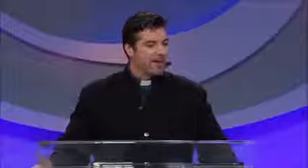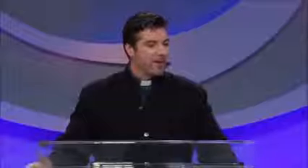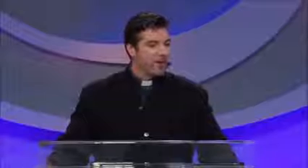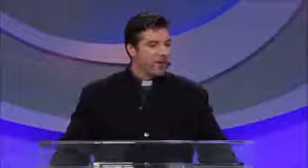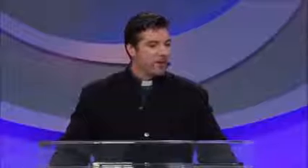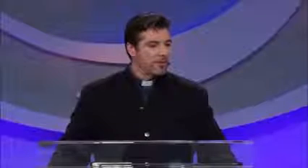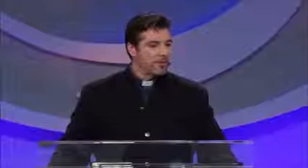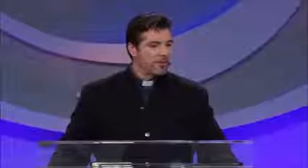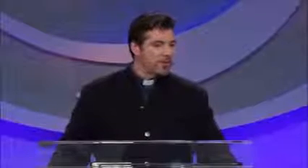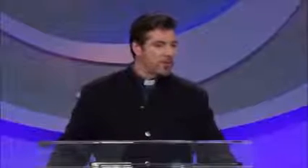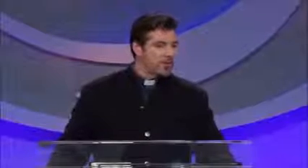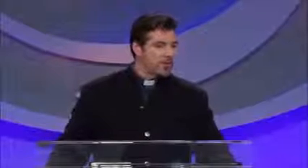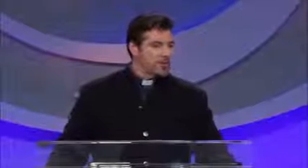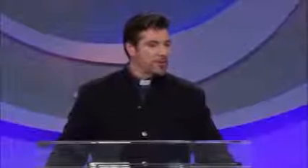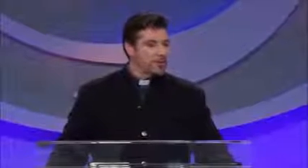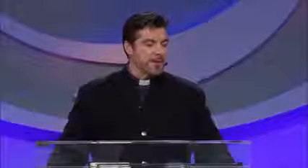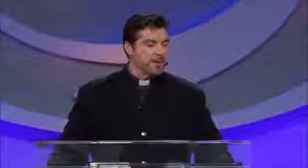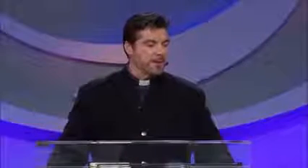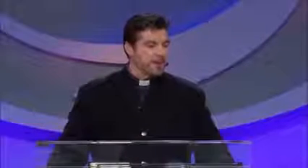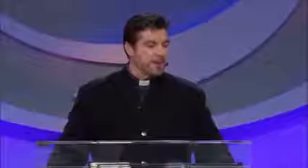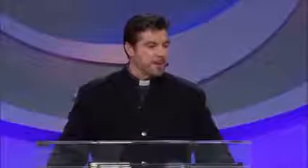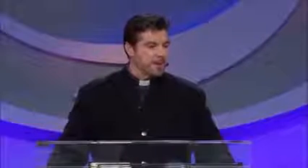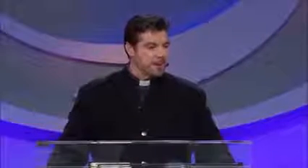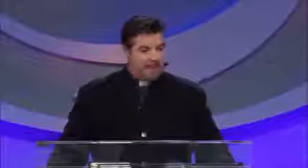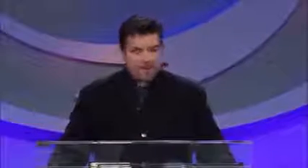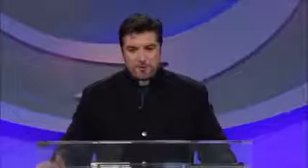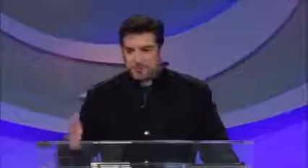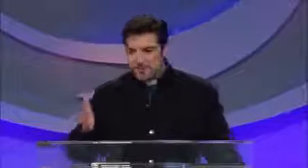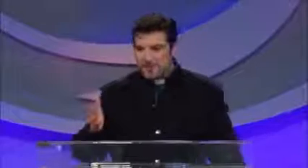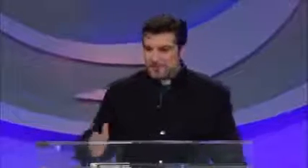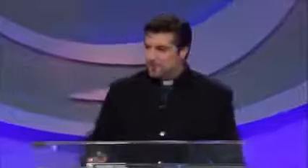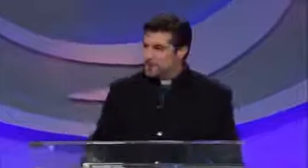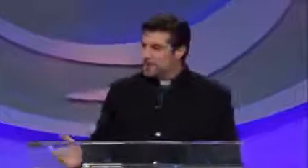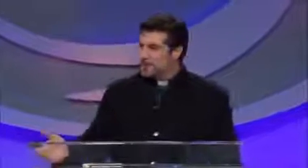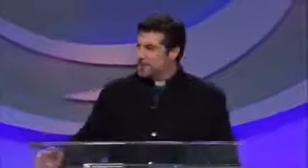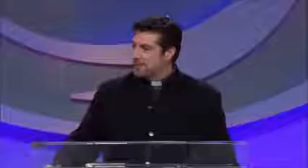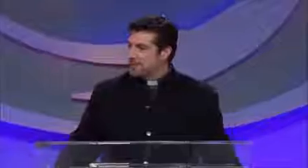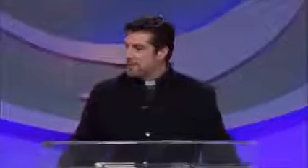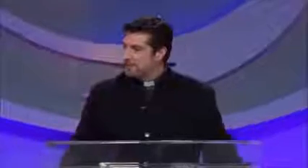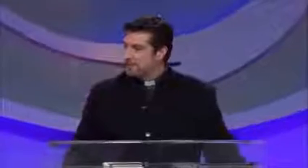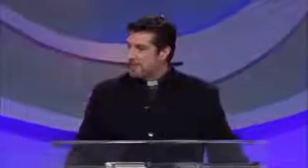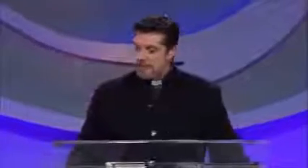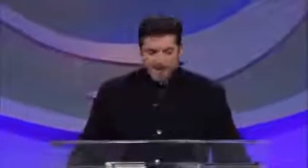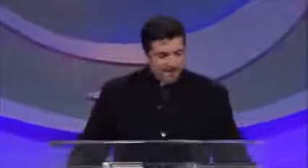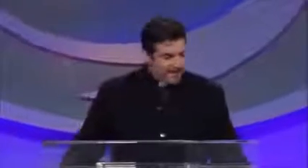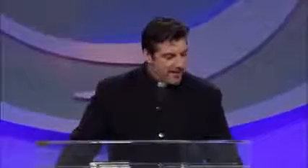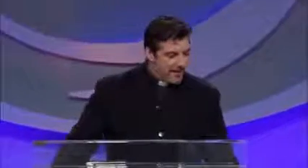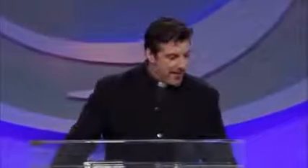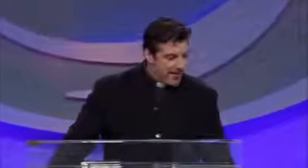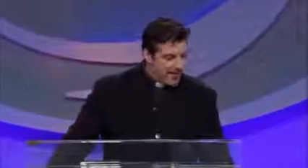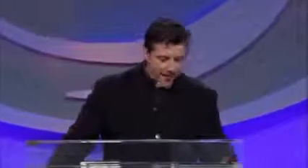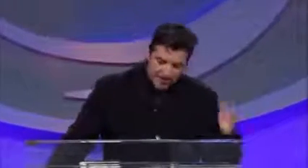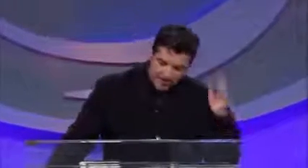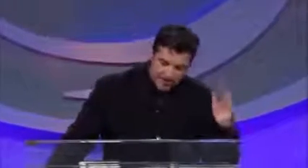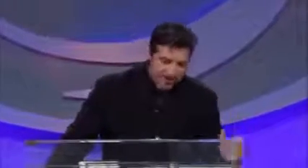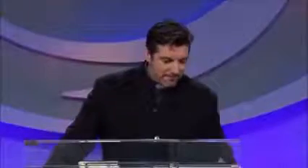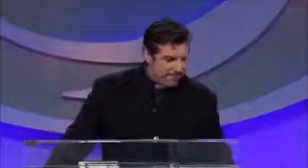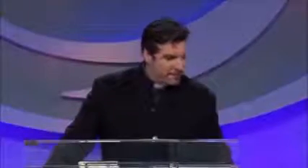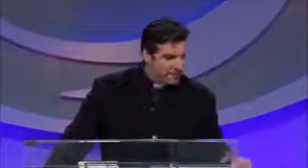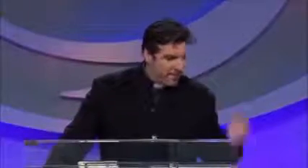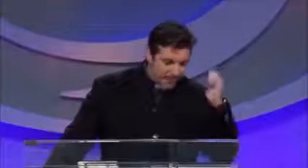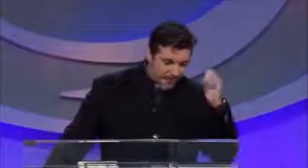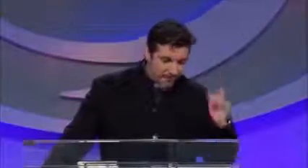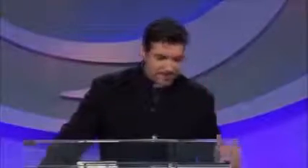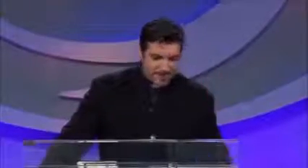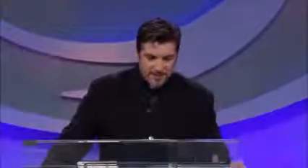I got a phone call just after Christmas when I was relaxing with my son, watching a bit of TV. And I grabbed